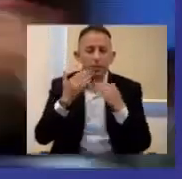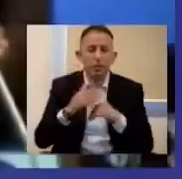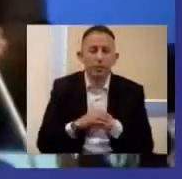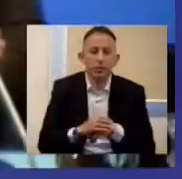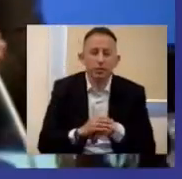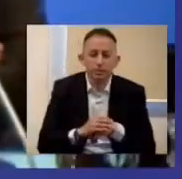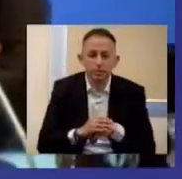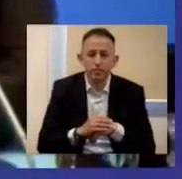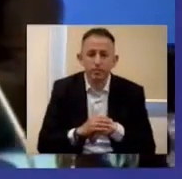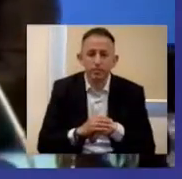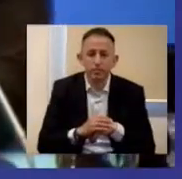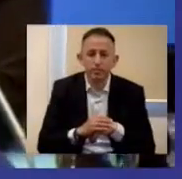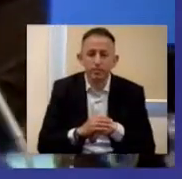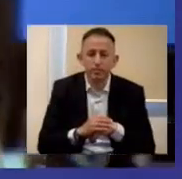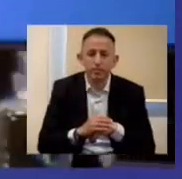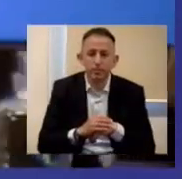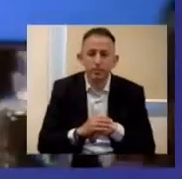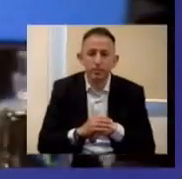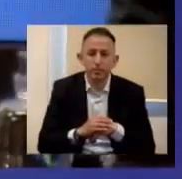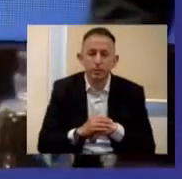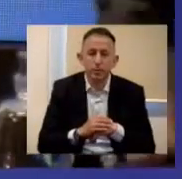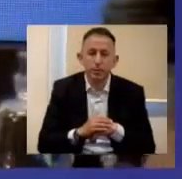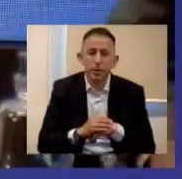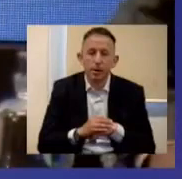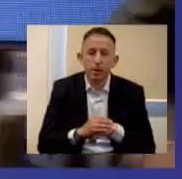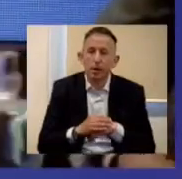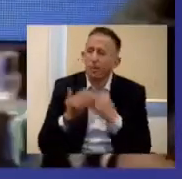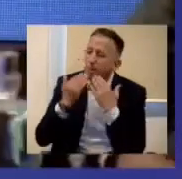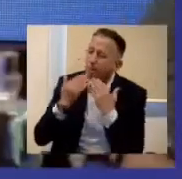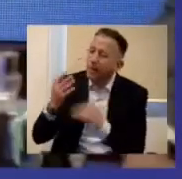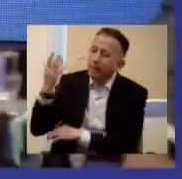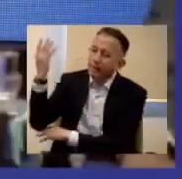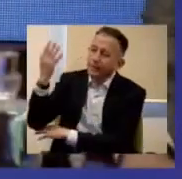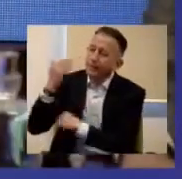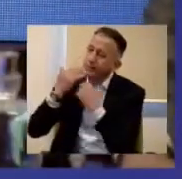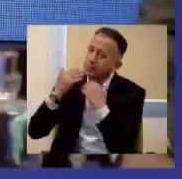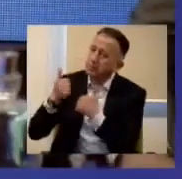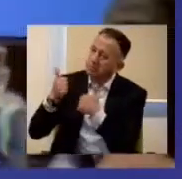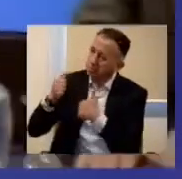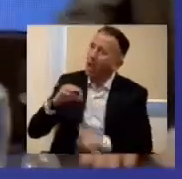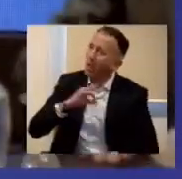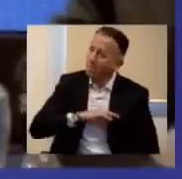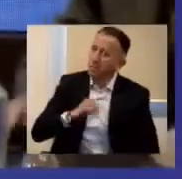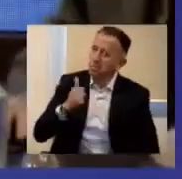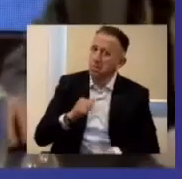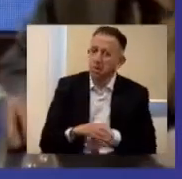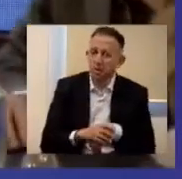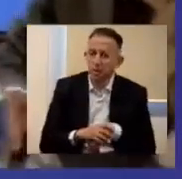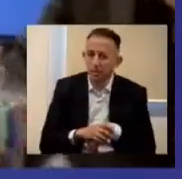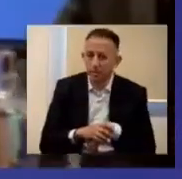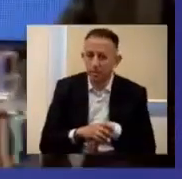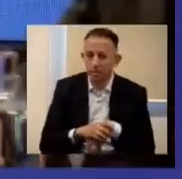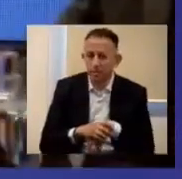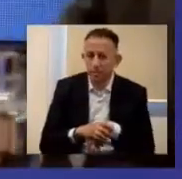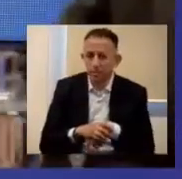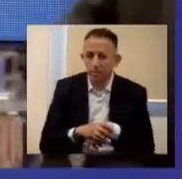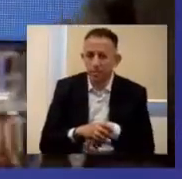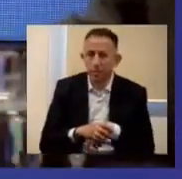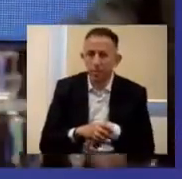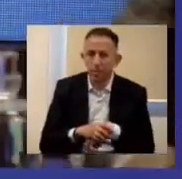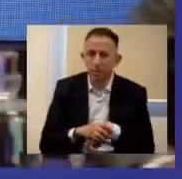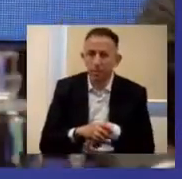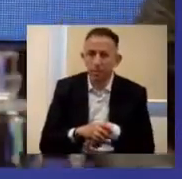Malik. Yes, I know. I'm sorry. Yes, the famous person as well. A famous person as